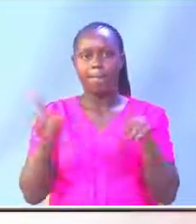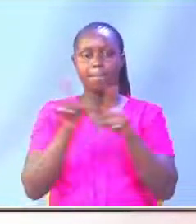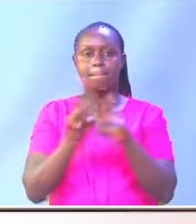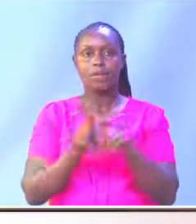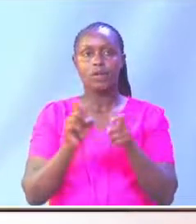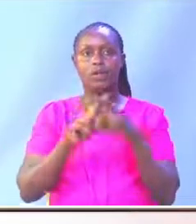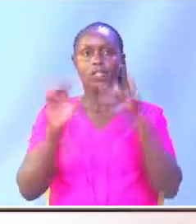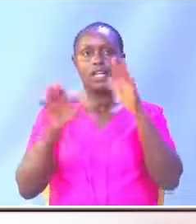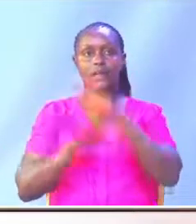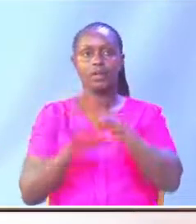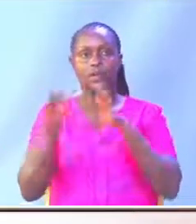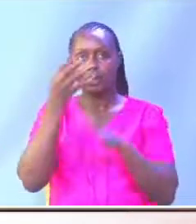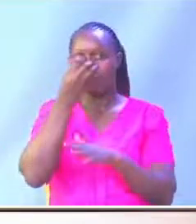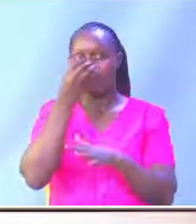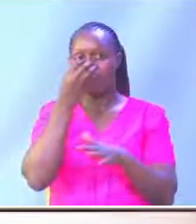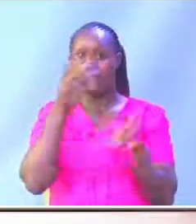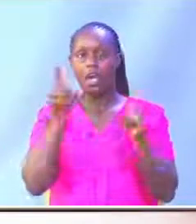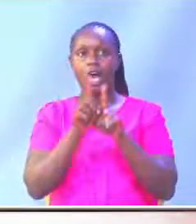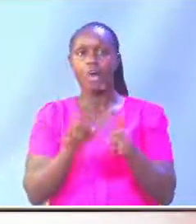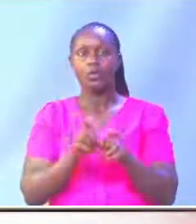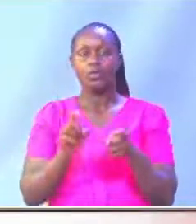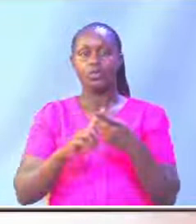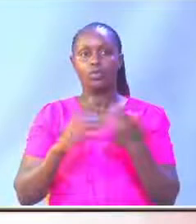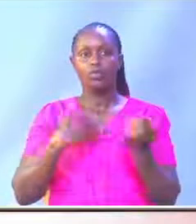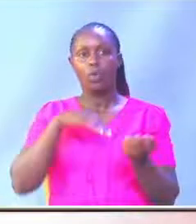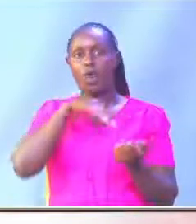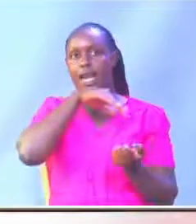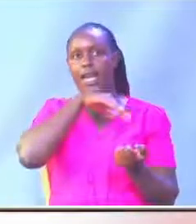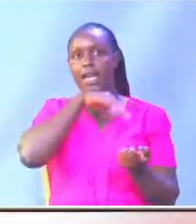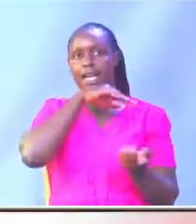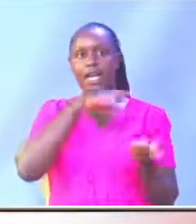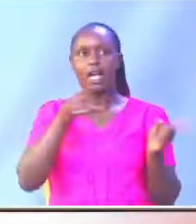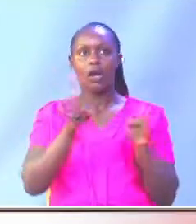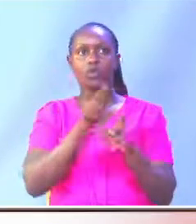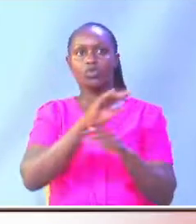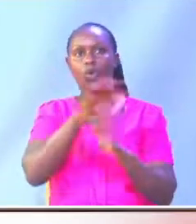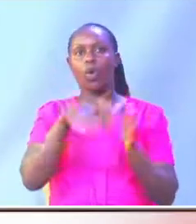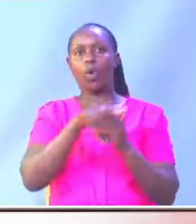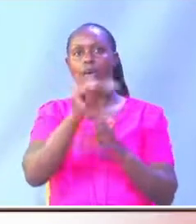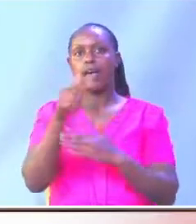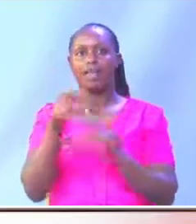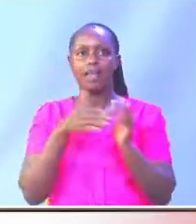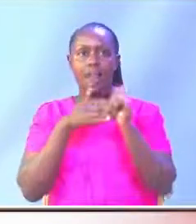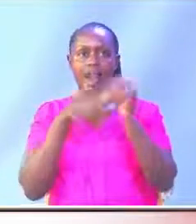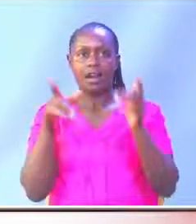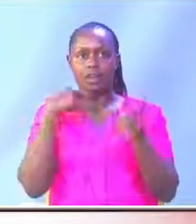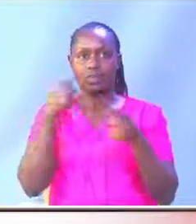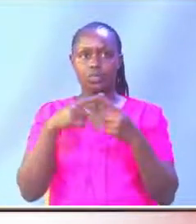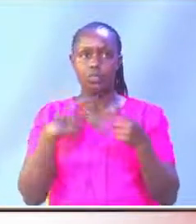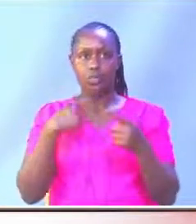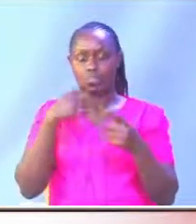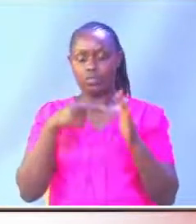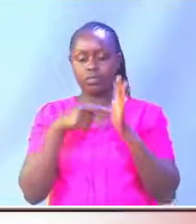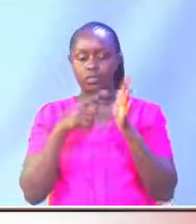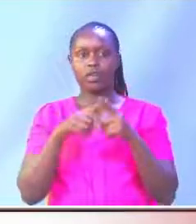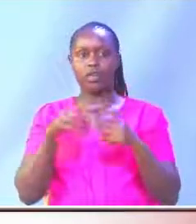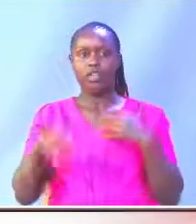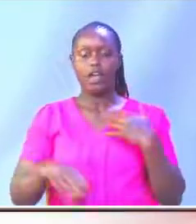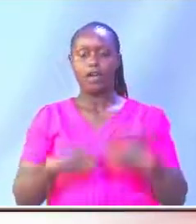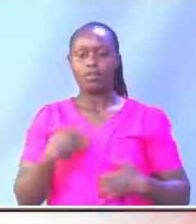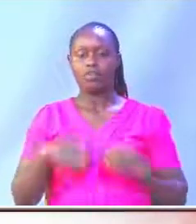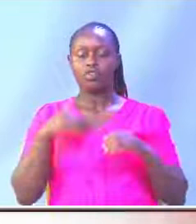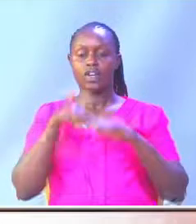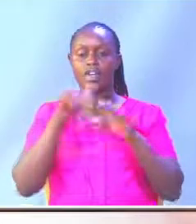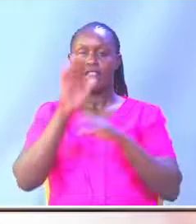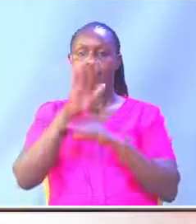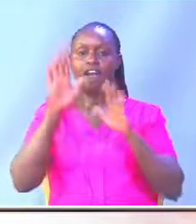deputy William Ruto, and Right Honorable Raila Odinga, and all other leaders to tone down the emotions in their